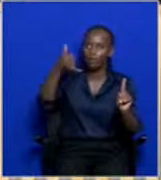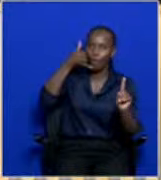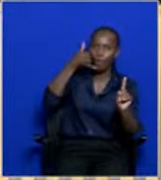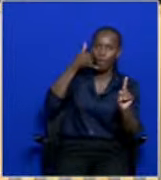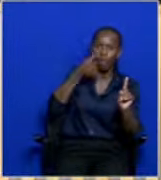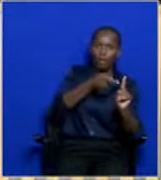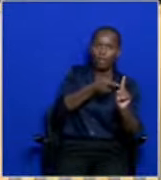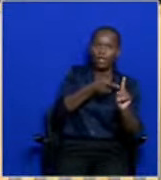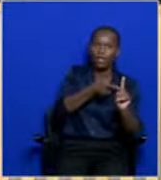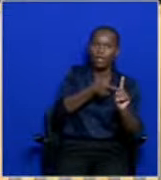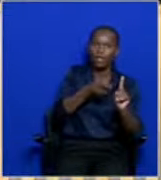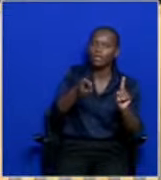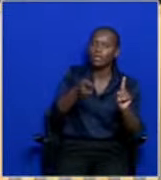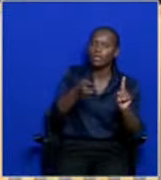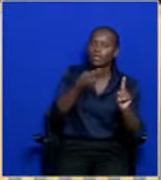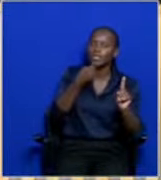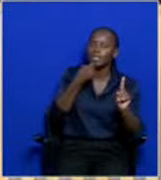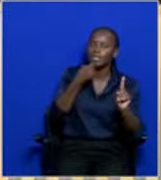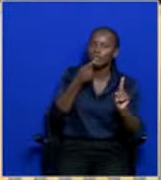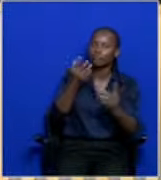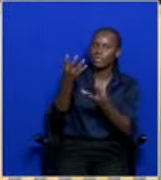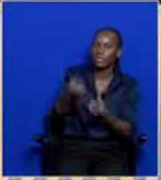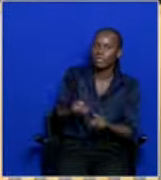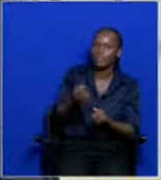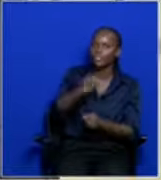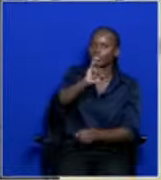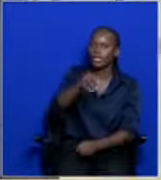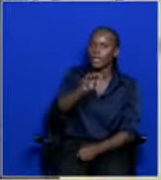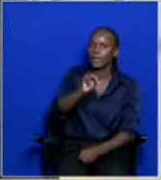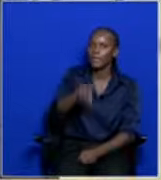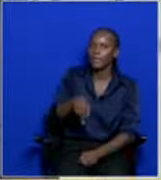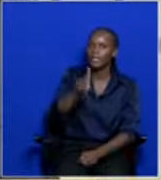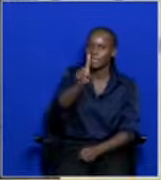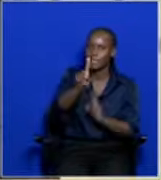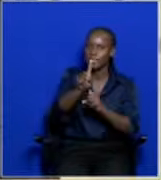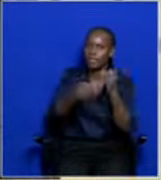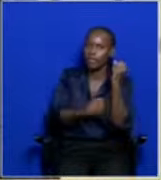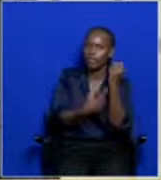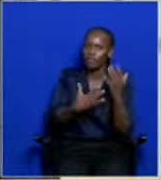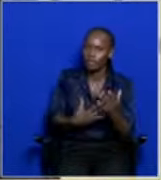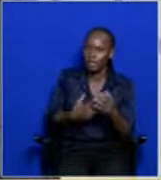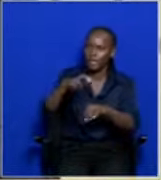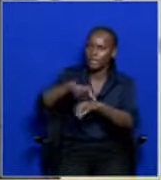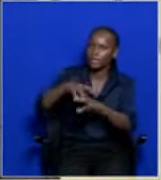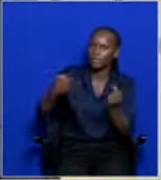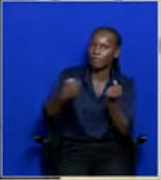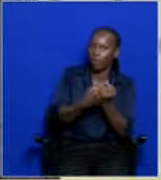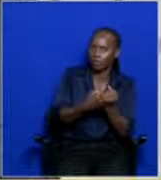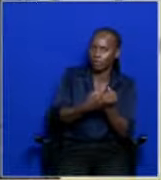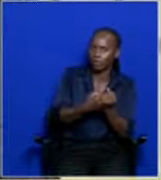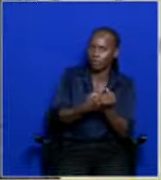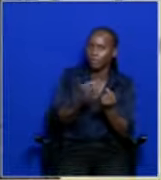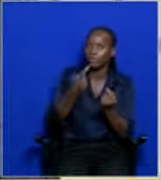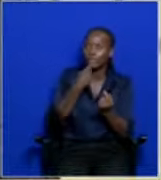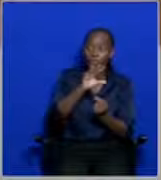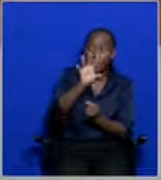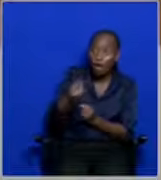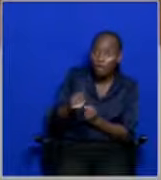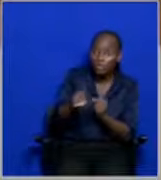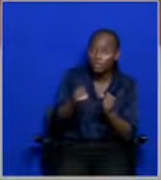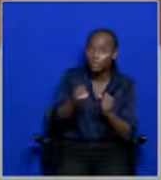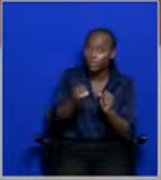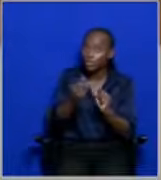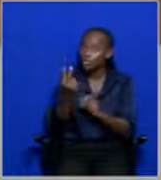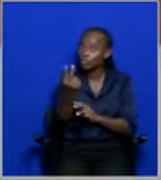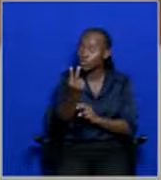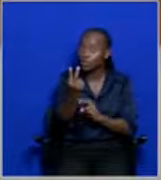in Rosebank, and I asked if I could accompany them quickly, and then we would continue to do the patrols of the truck